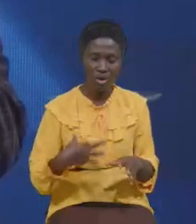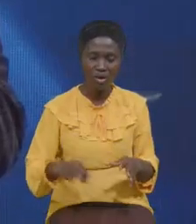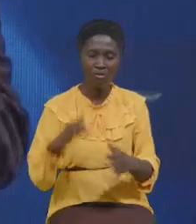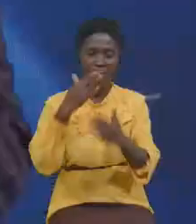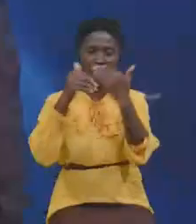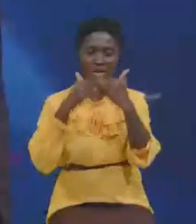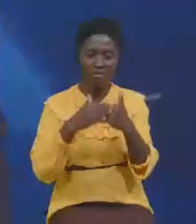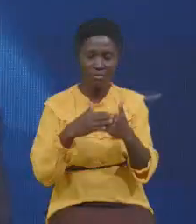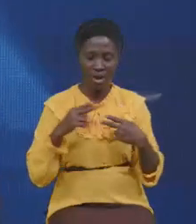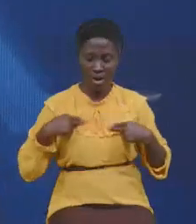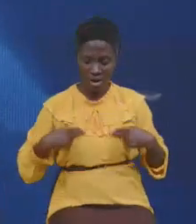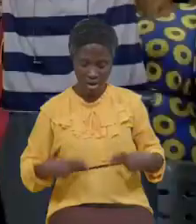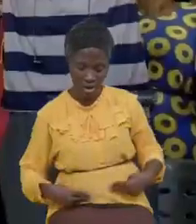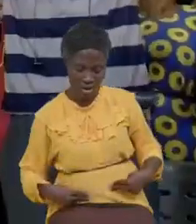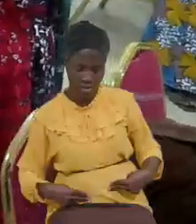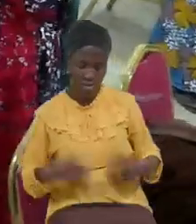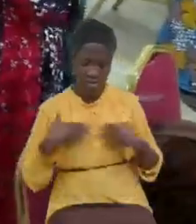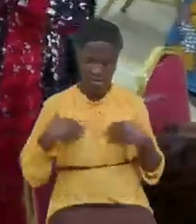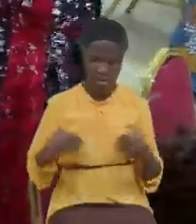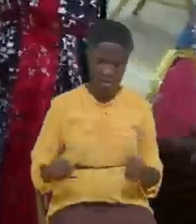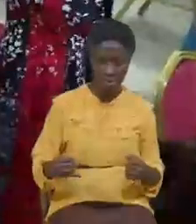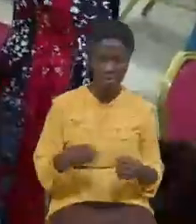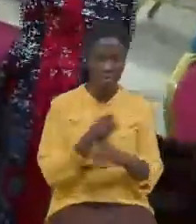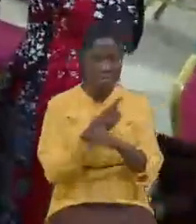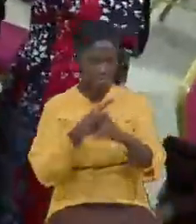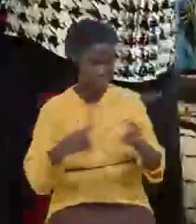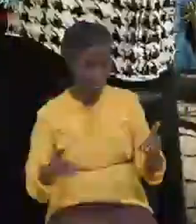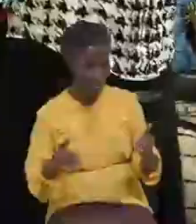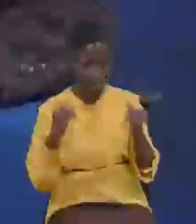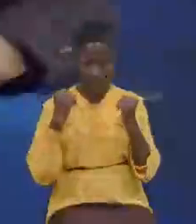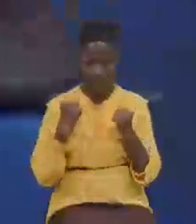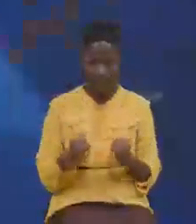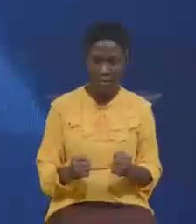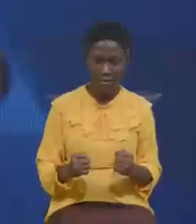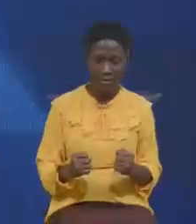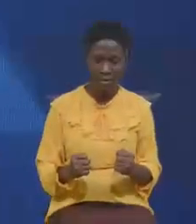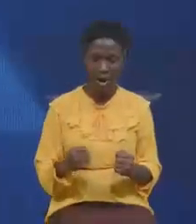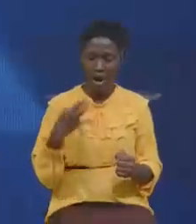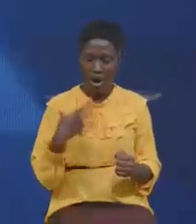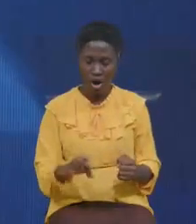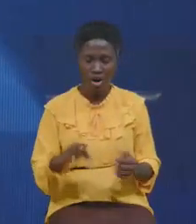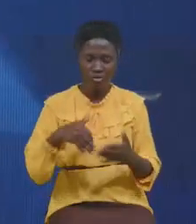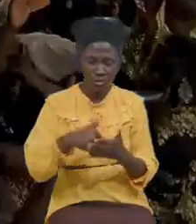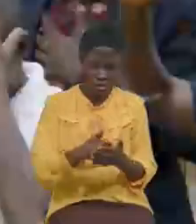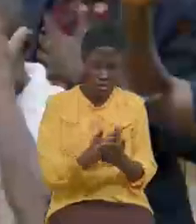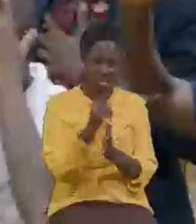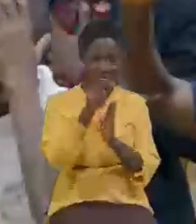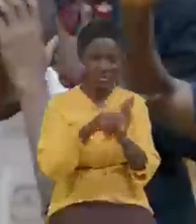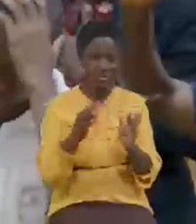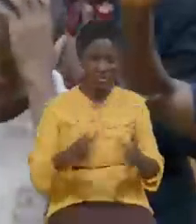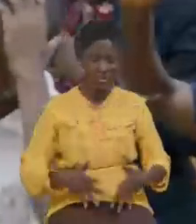healing, of deliverance, of power, of newness of